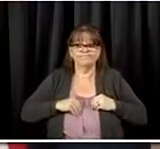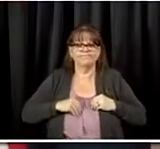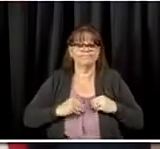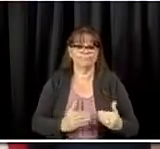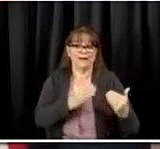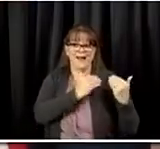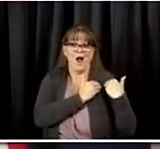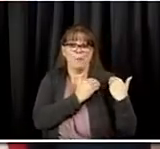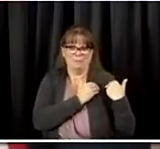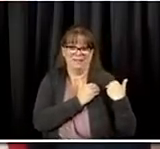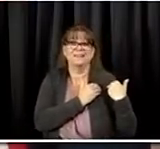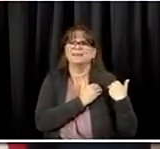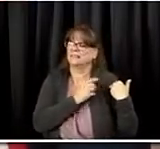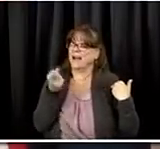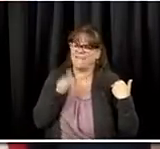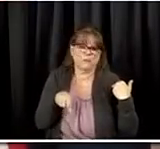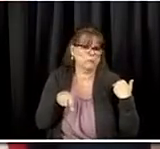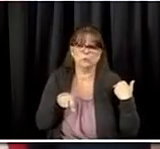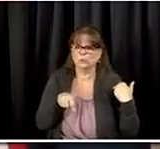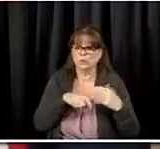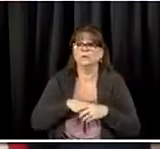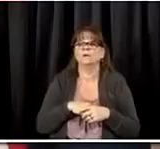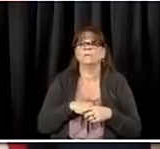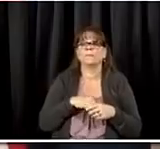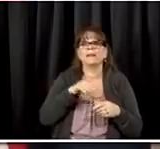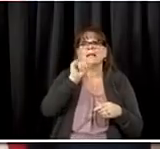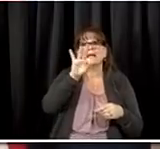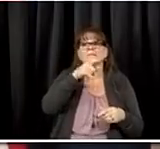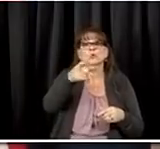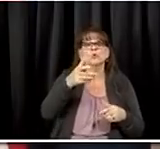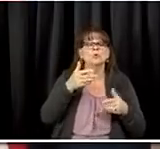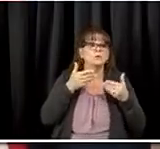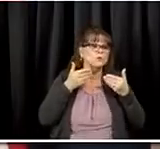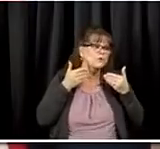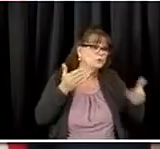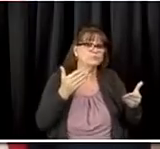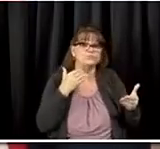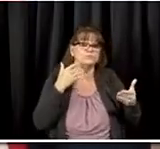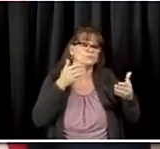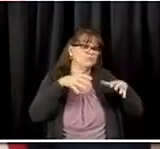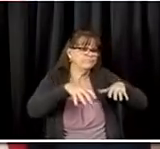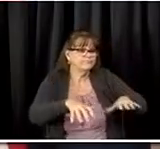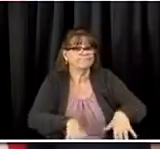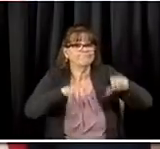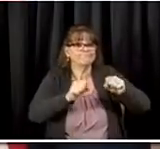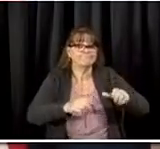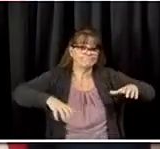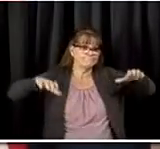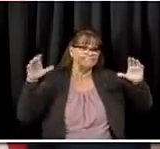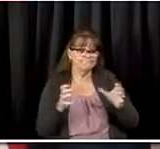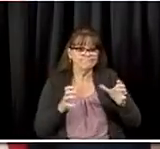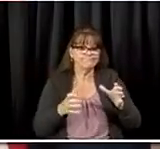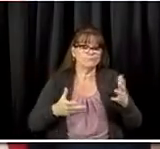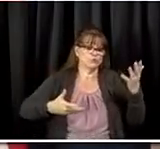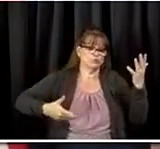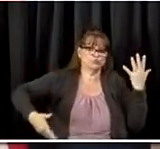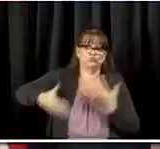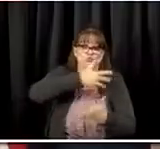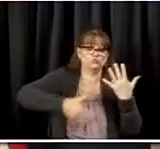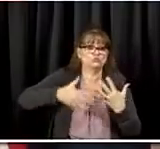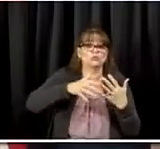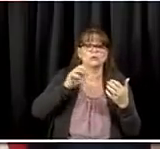responsibility. If you are hosting large get-togethers from different households with grandparents and uncles and